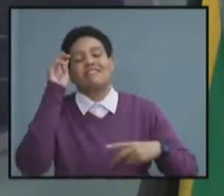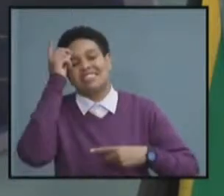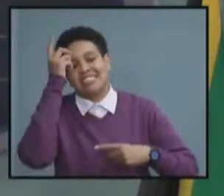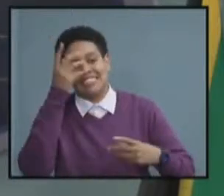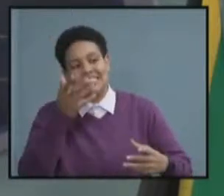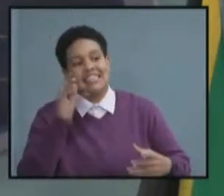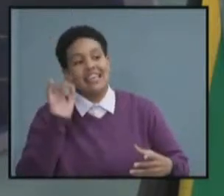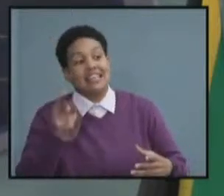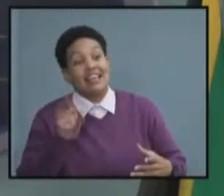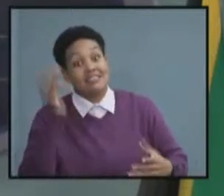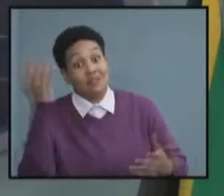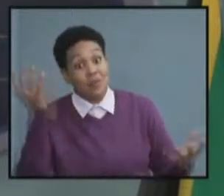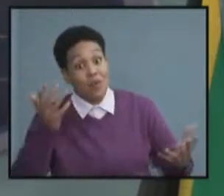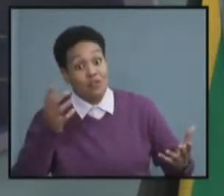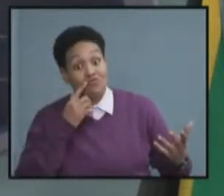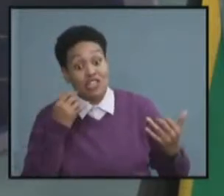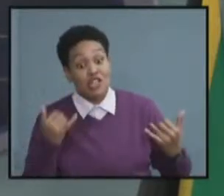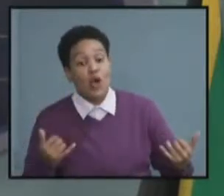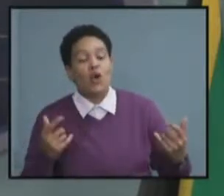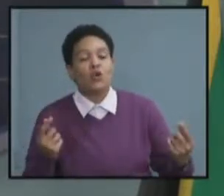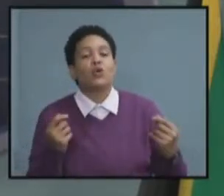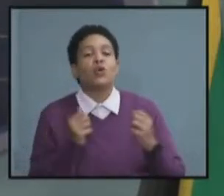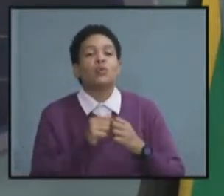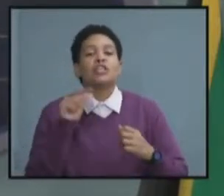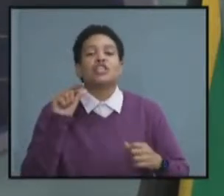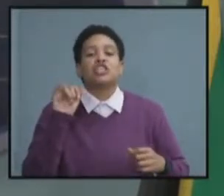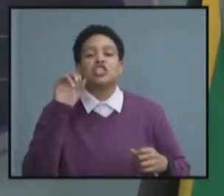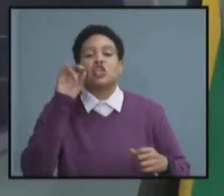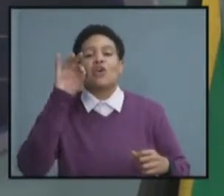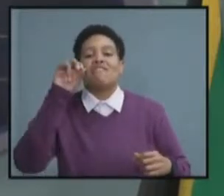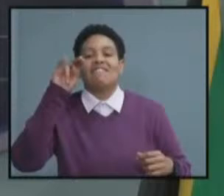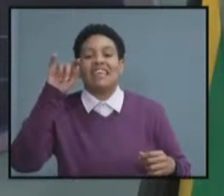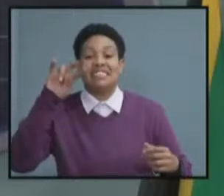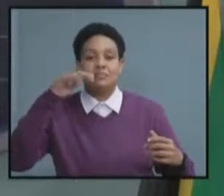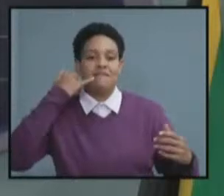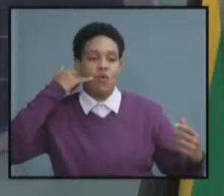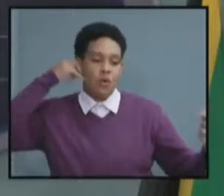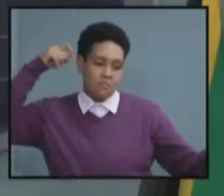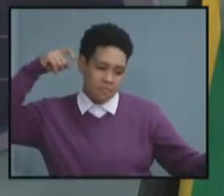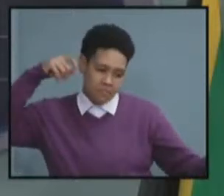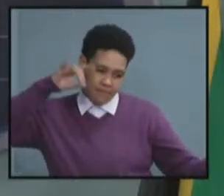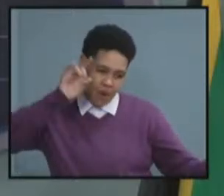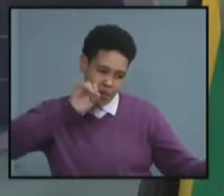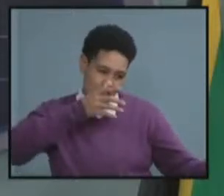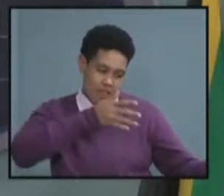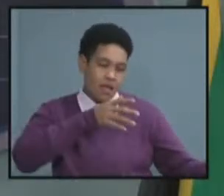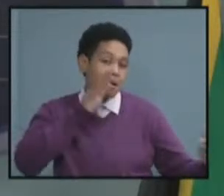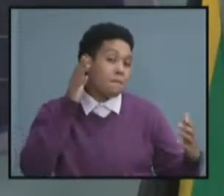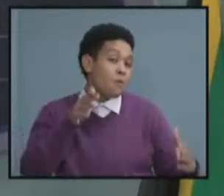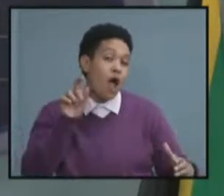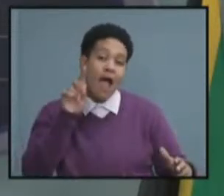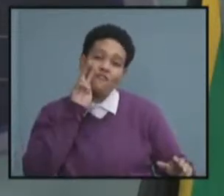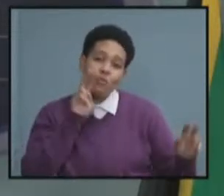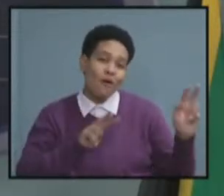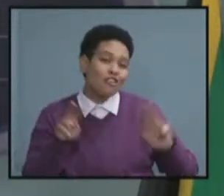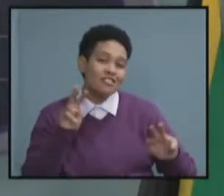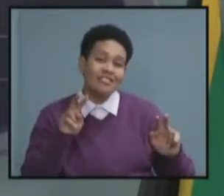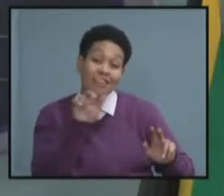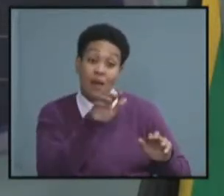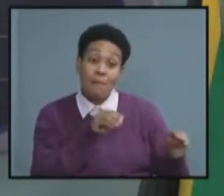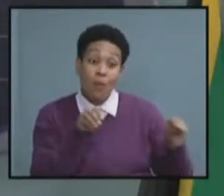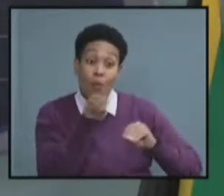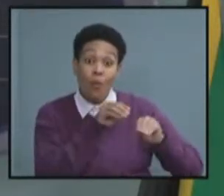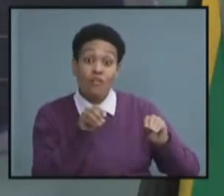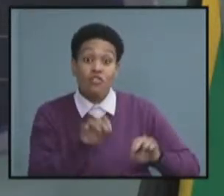disease. And that is what is being done with the geofencing. Persons have to be monitored. Their movements are